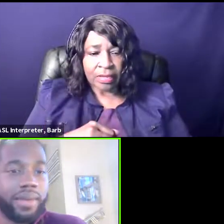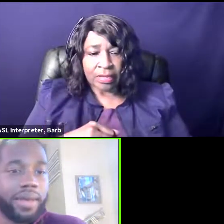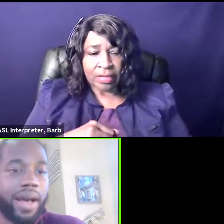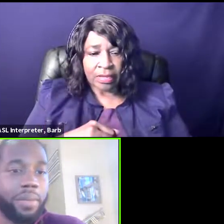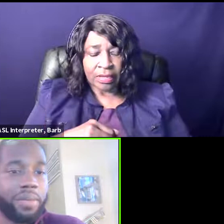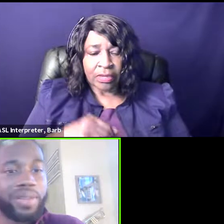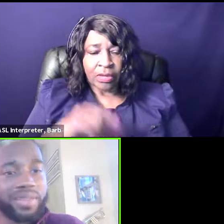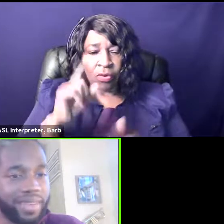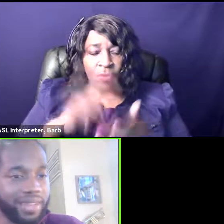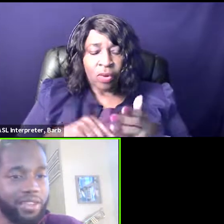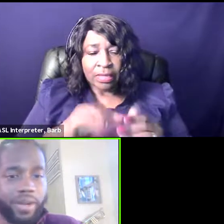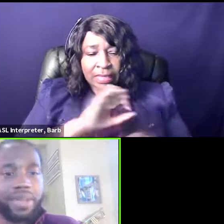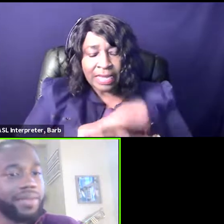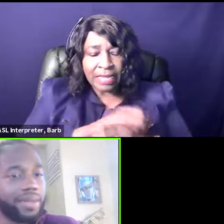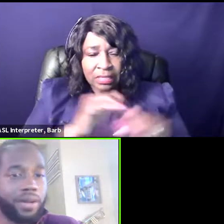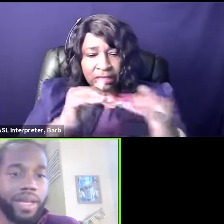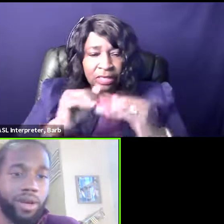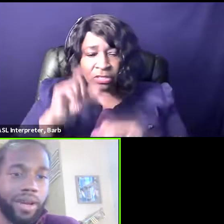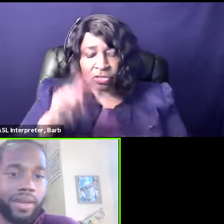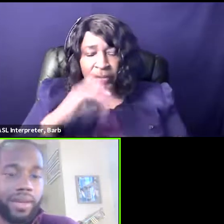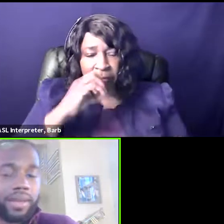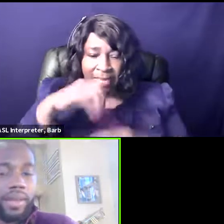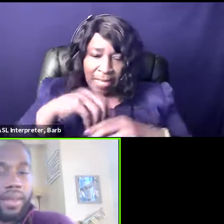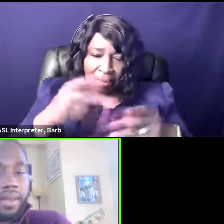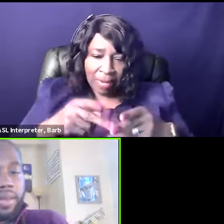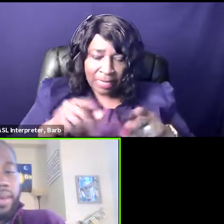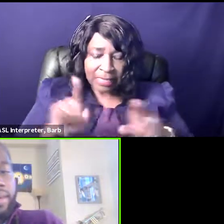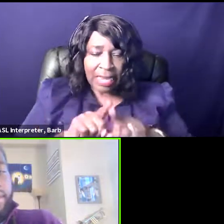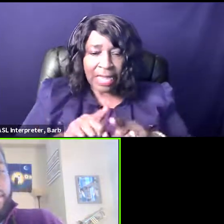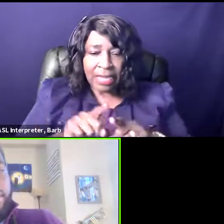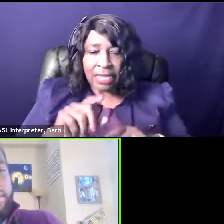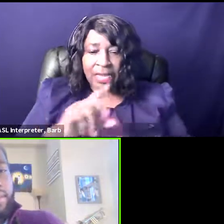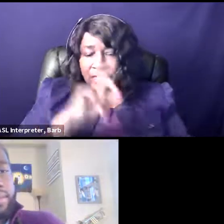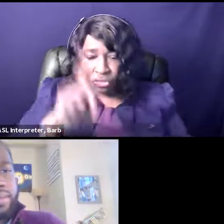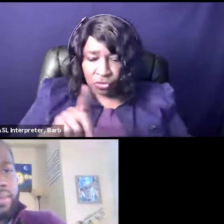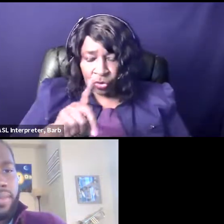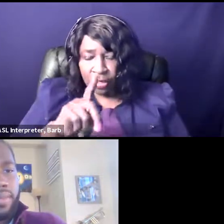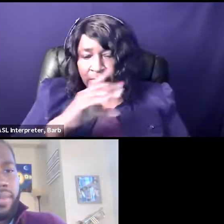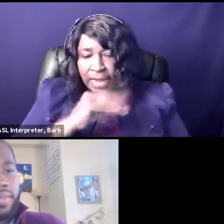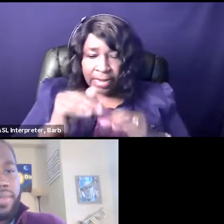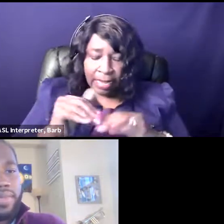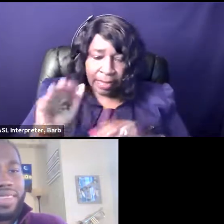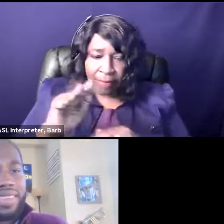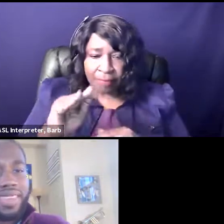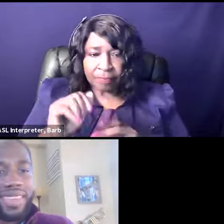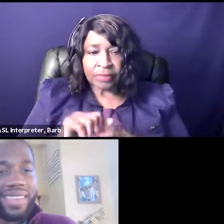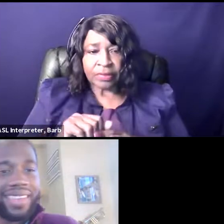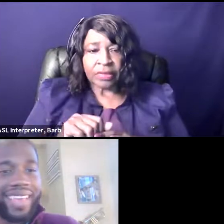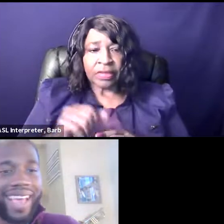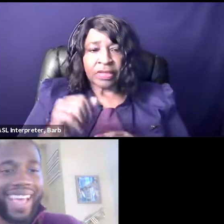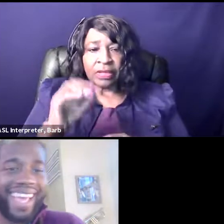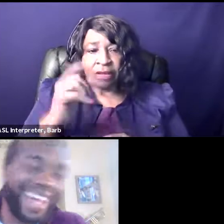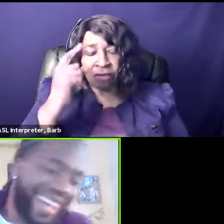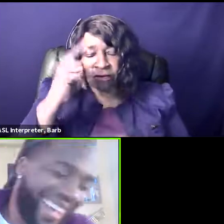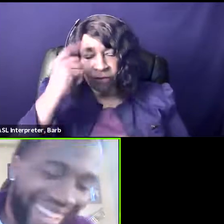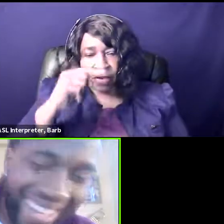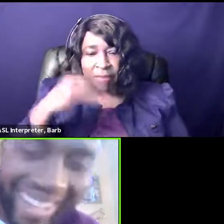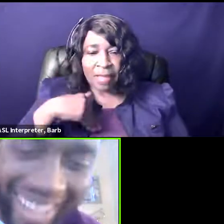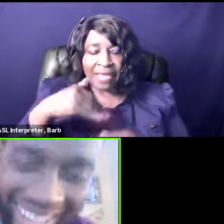be in places like Detroit and and abroad. You just put my next paper idea out there, Lester.